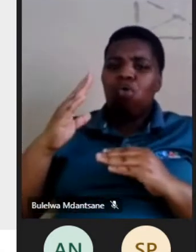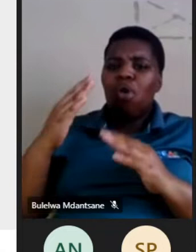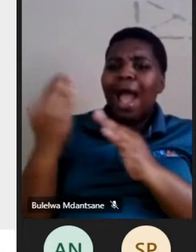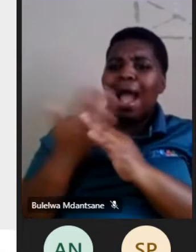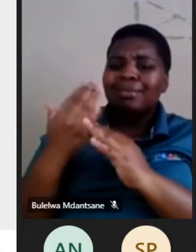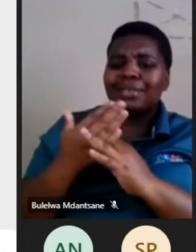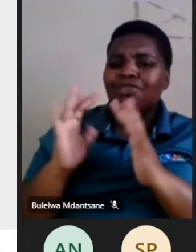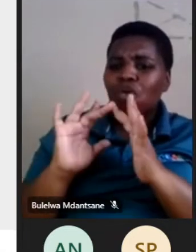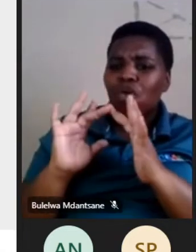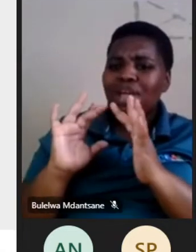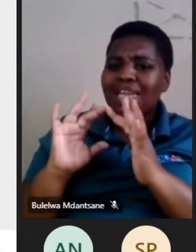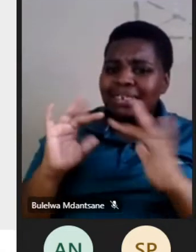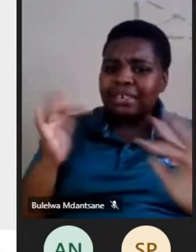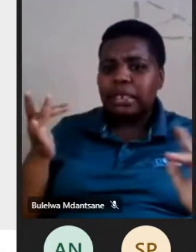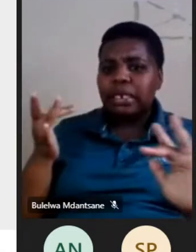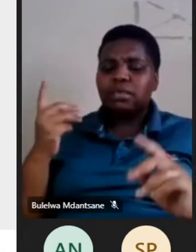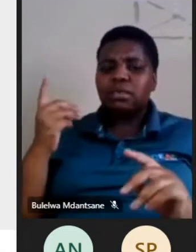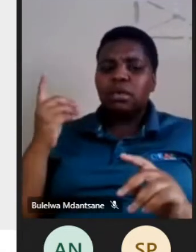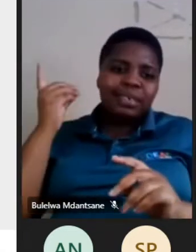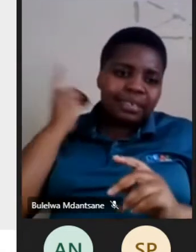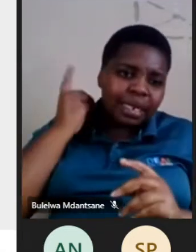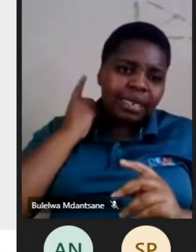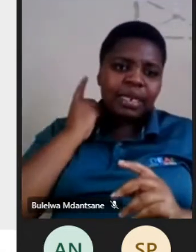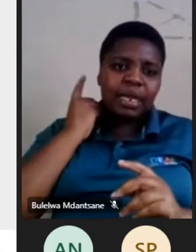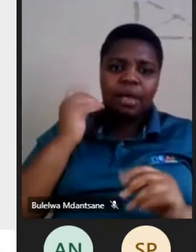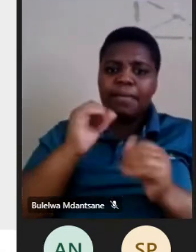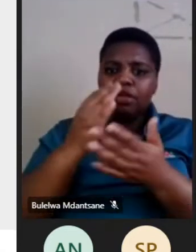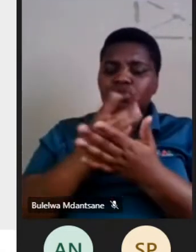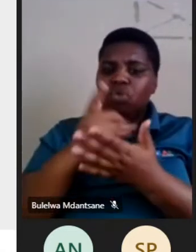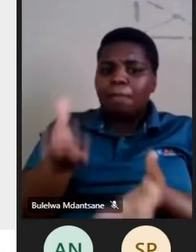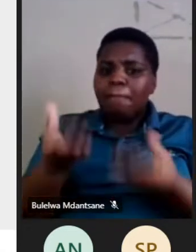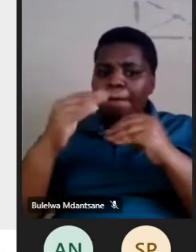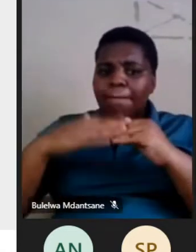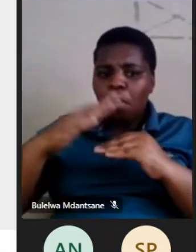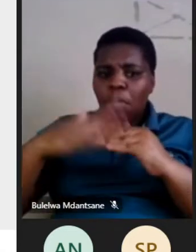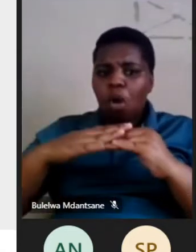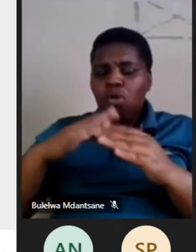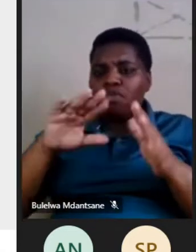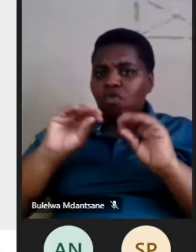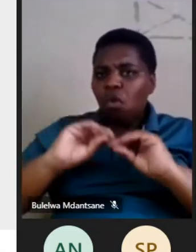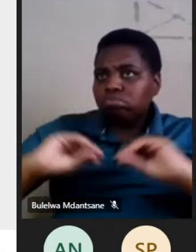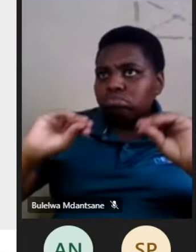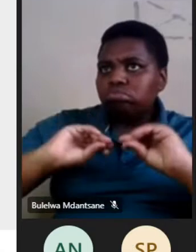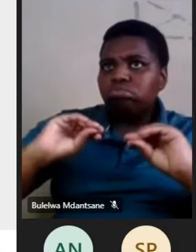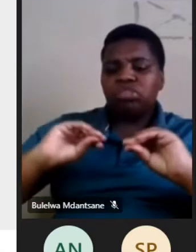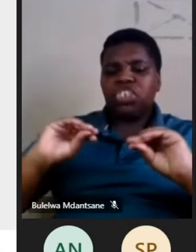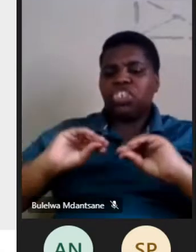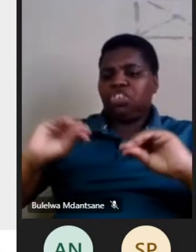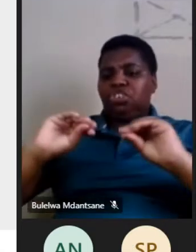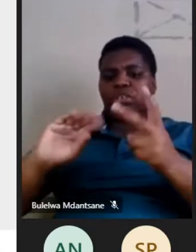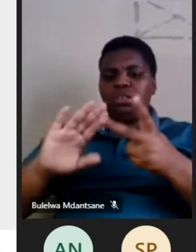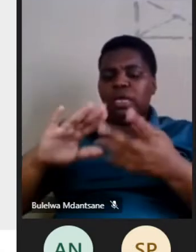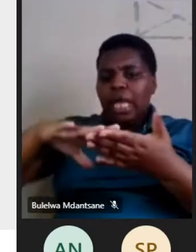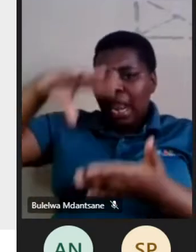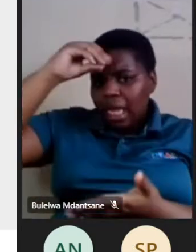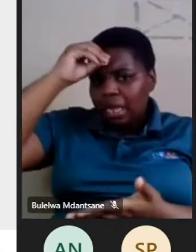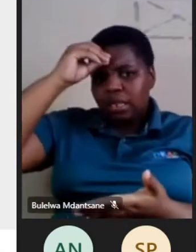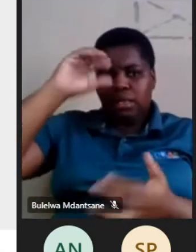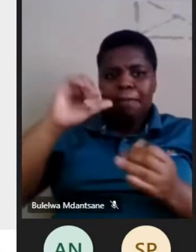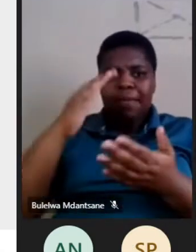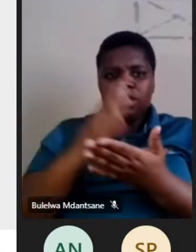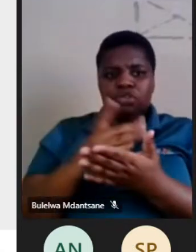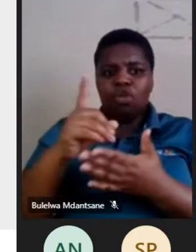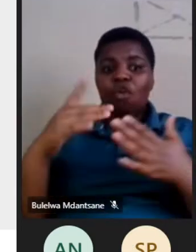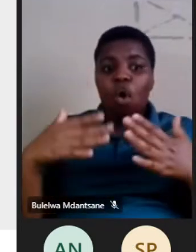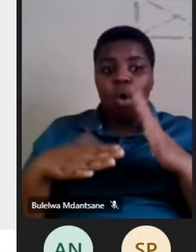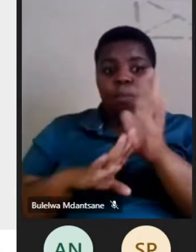and that is accessible for all, the universal design to learning and teaching. We need the mental health and wellness services that